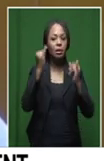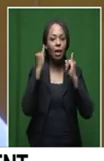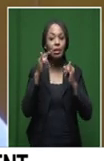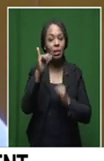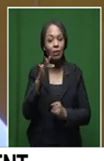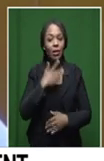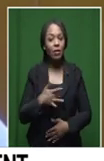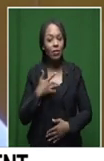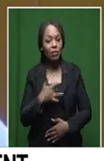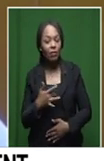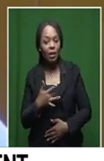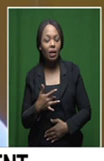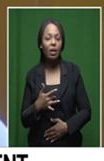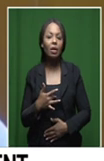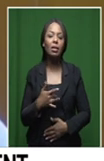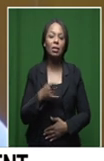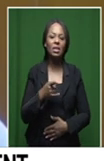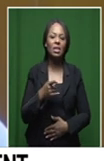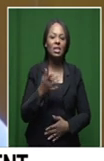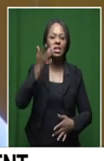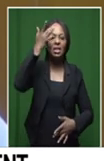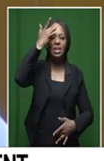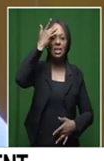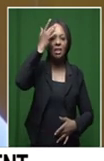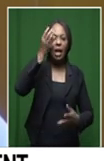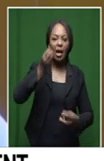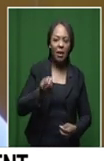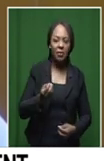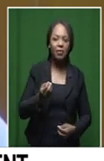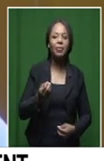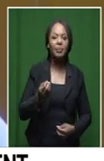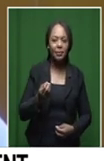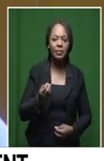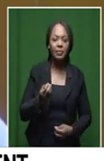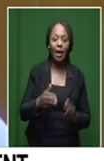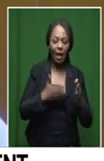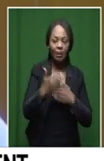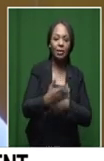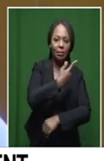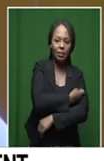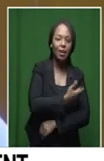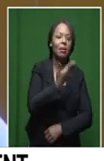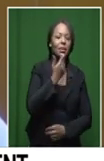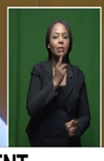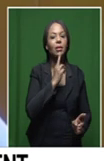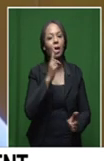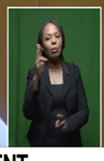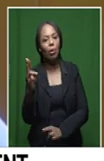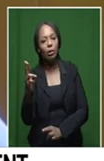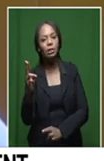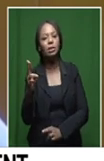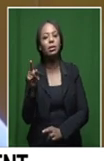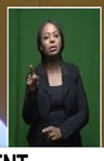does experience any such events should make sure that they are reported so that they can